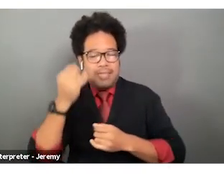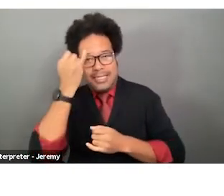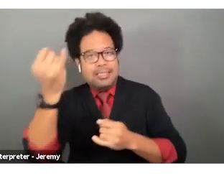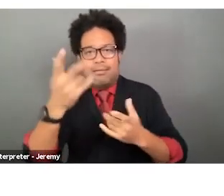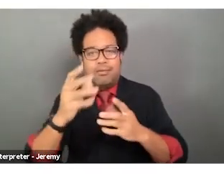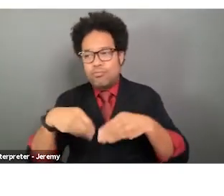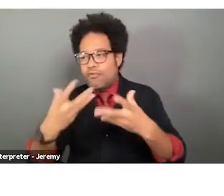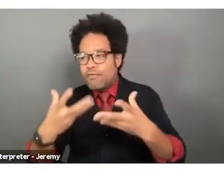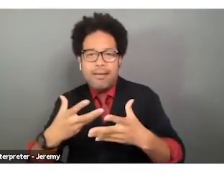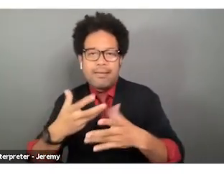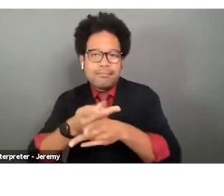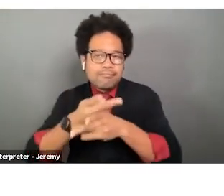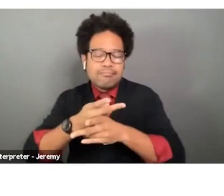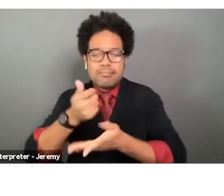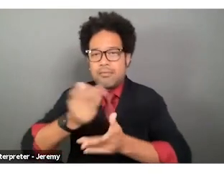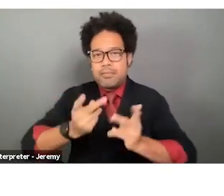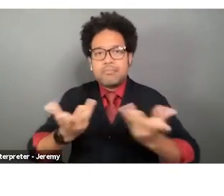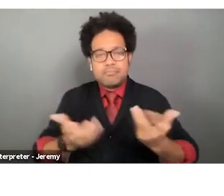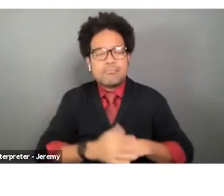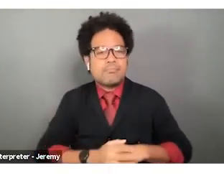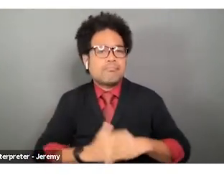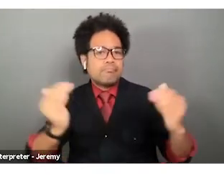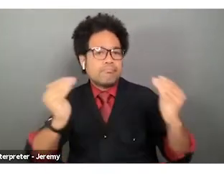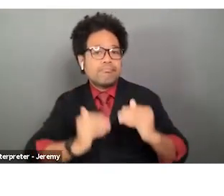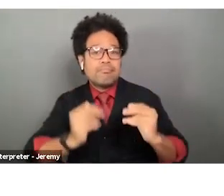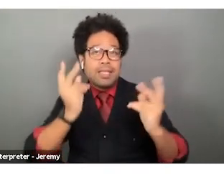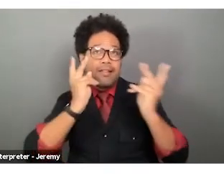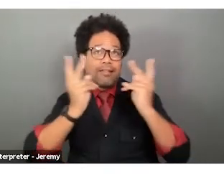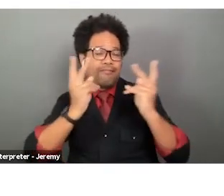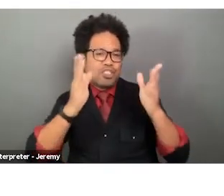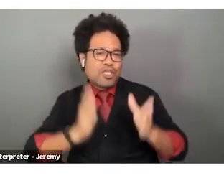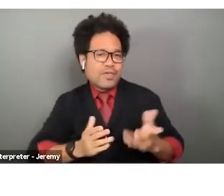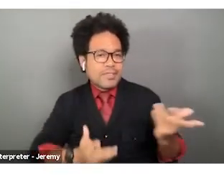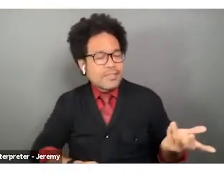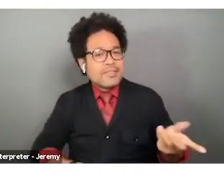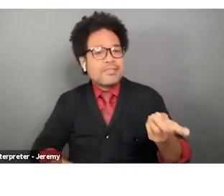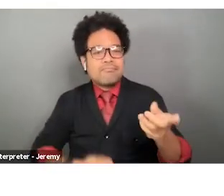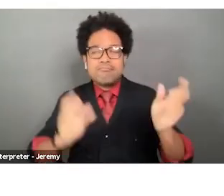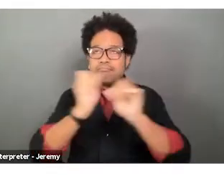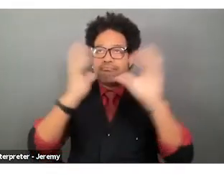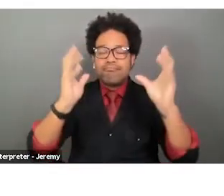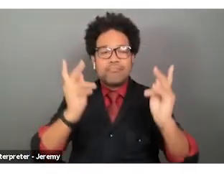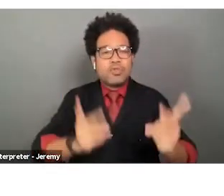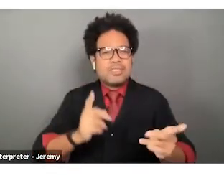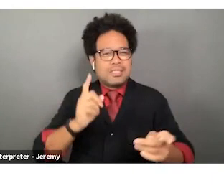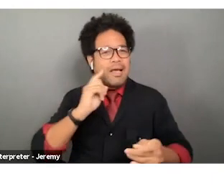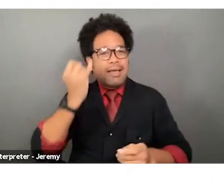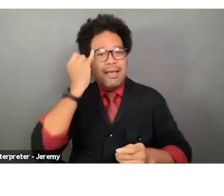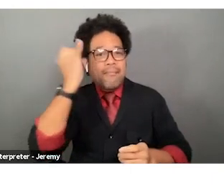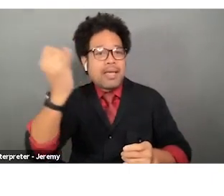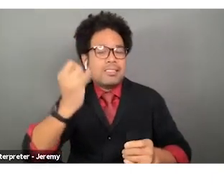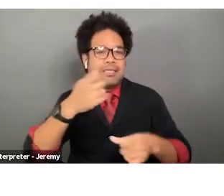care. The visionaries. I imagine and generate our boldest